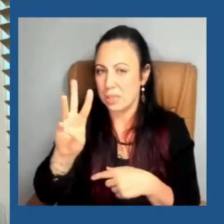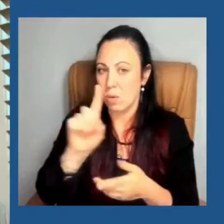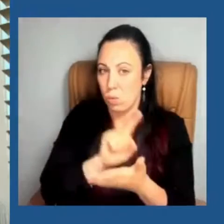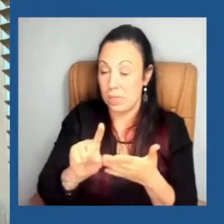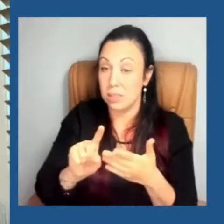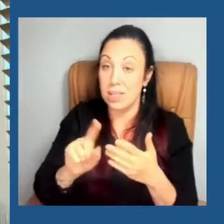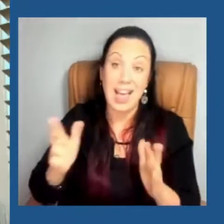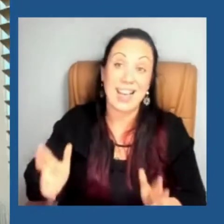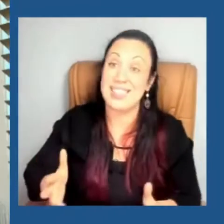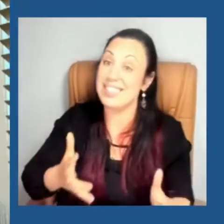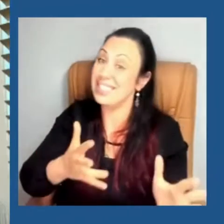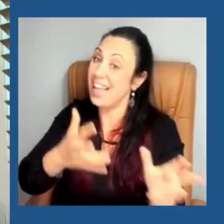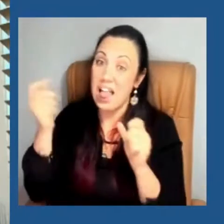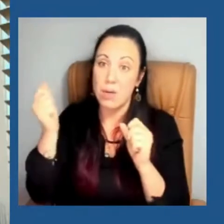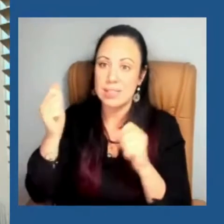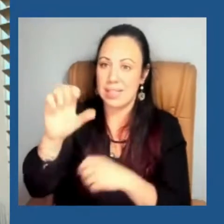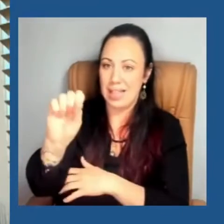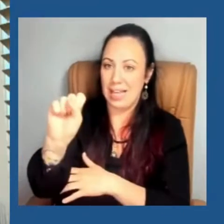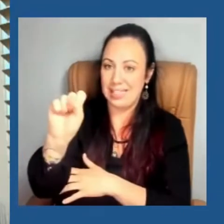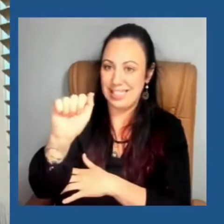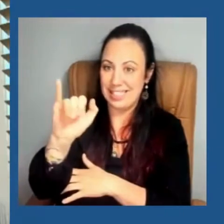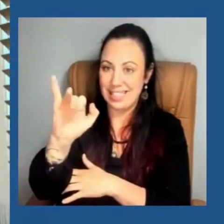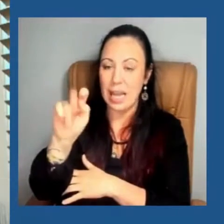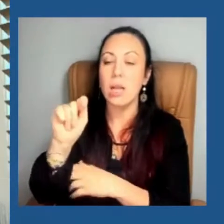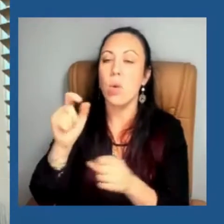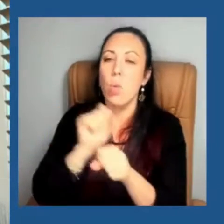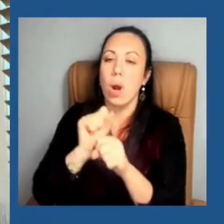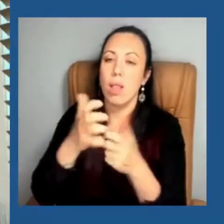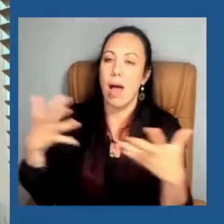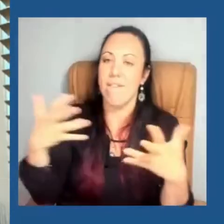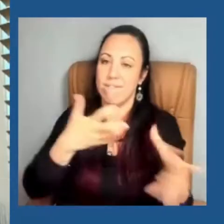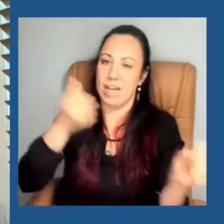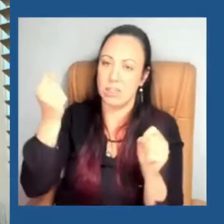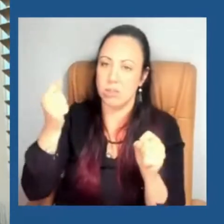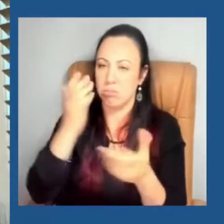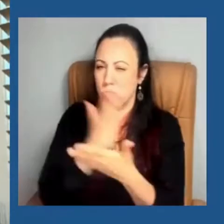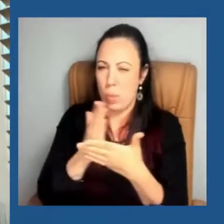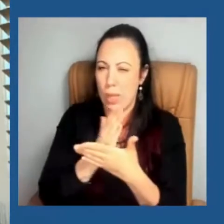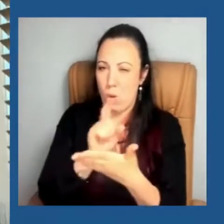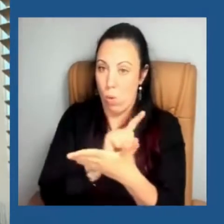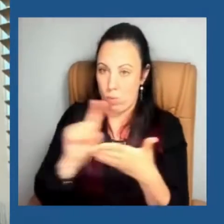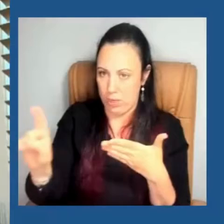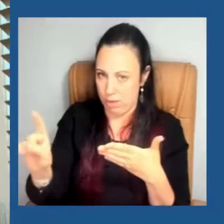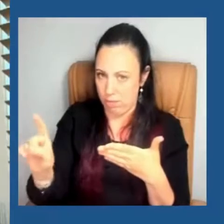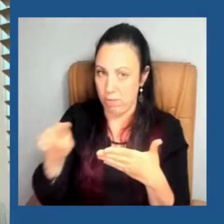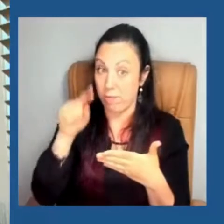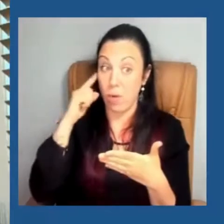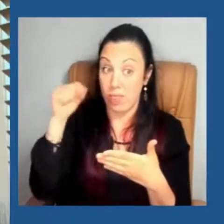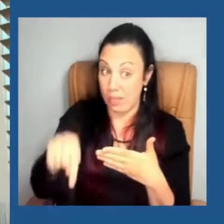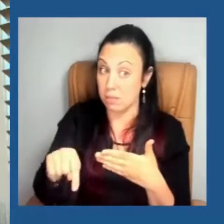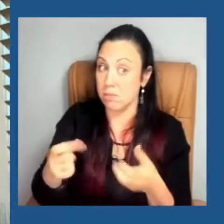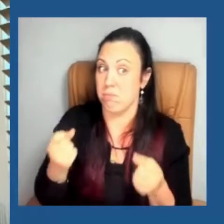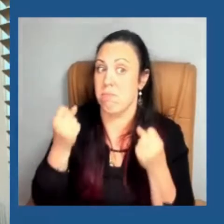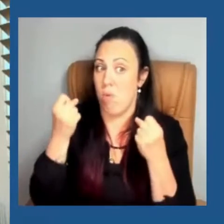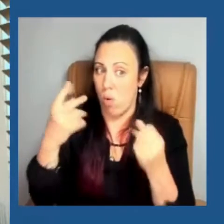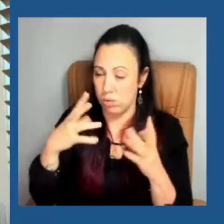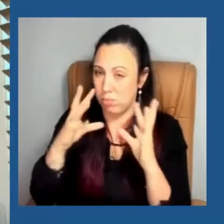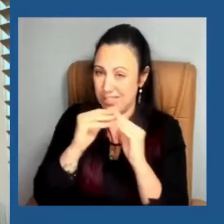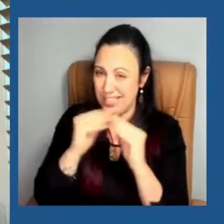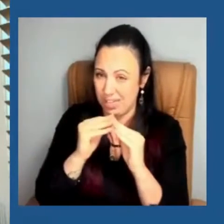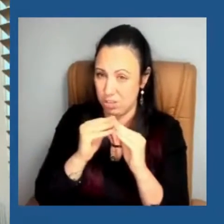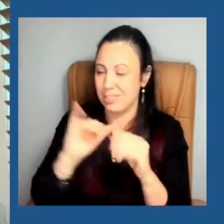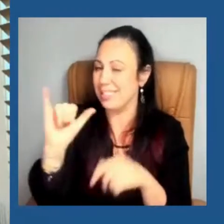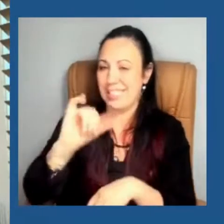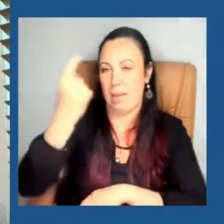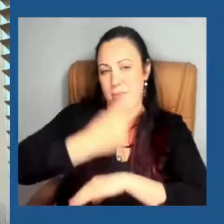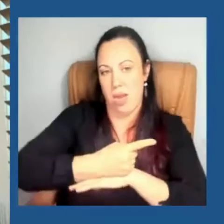TMS protocols like SAINT work much faster, within a week in fact. In this case, multiple sessions are delivered on a single day